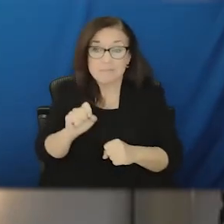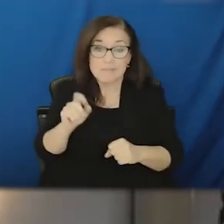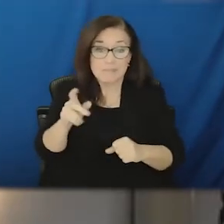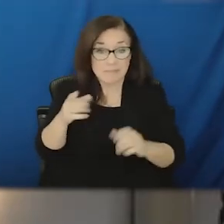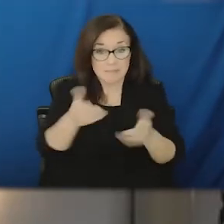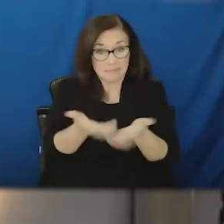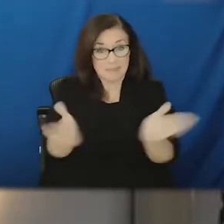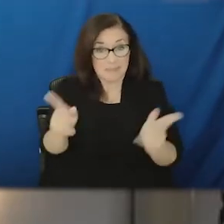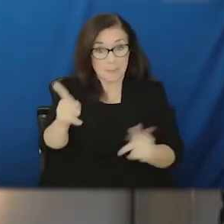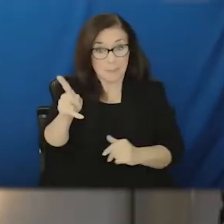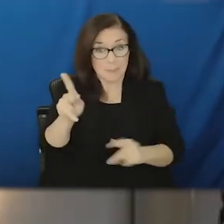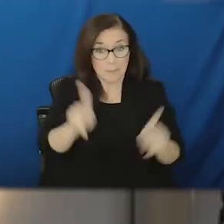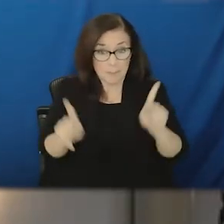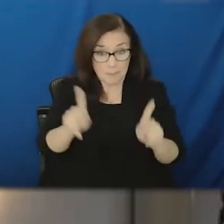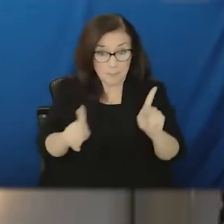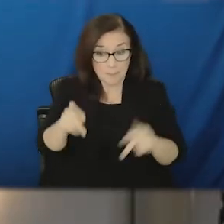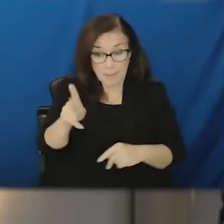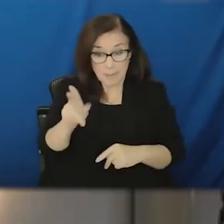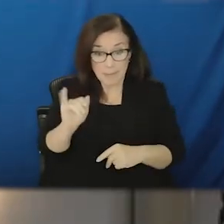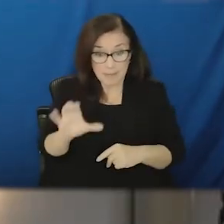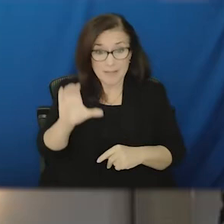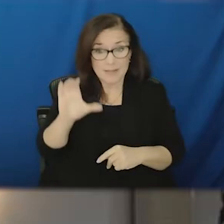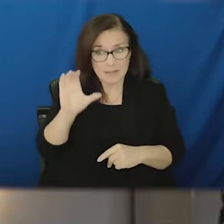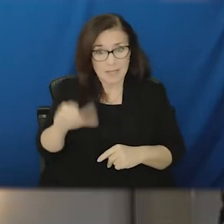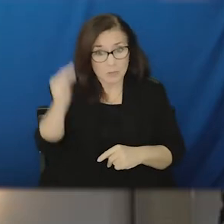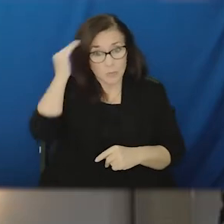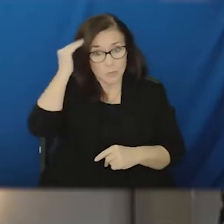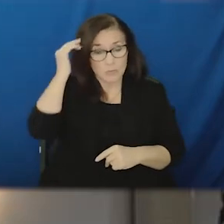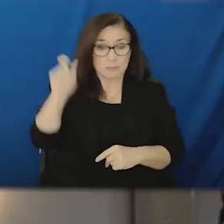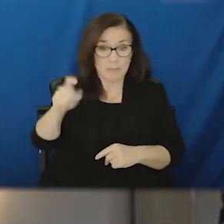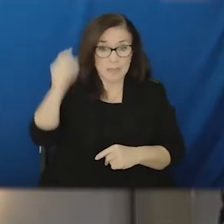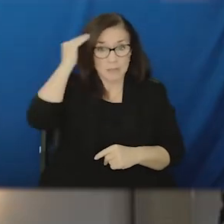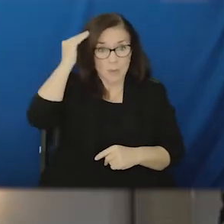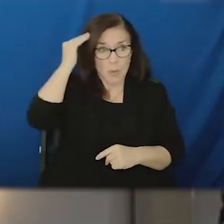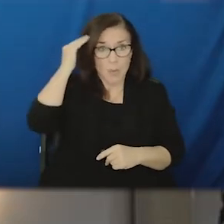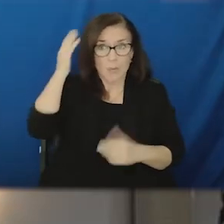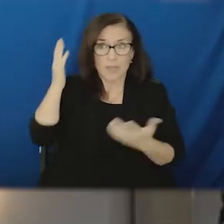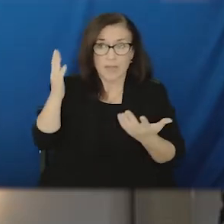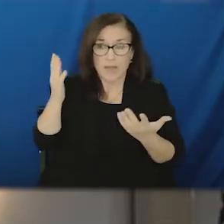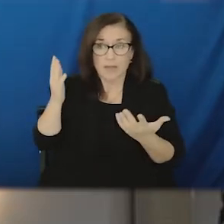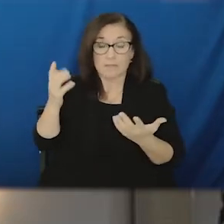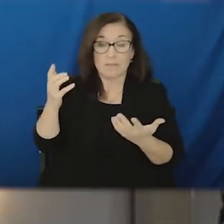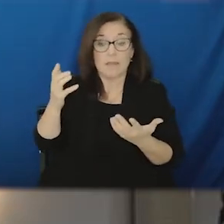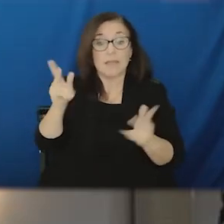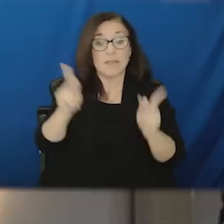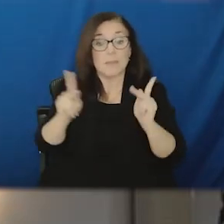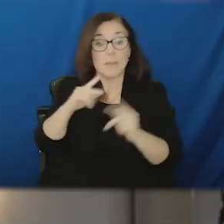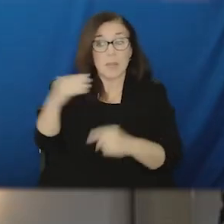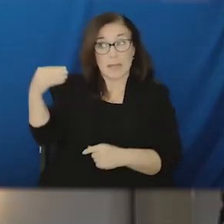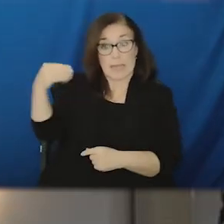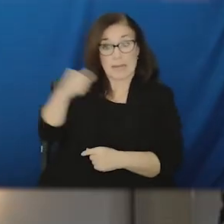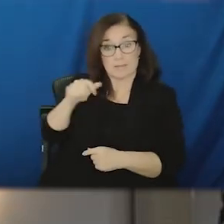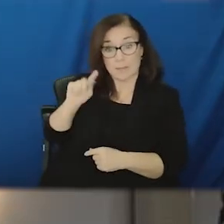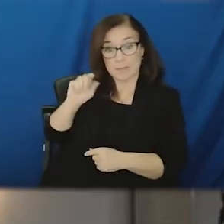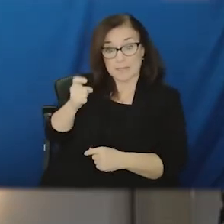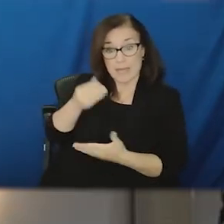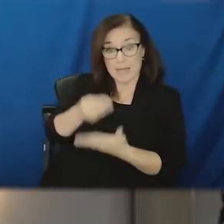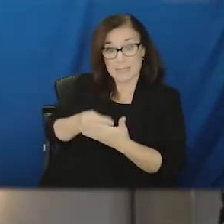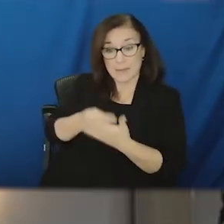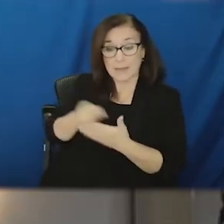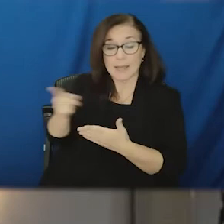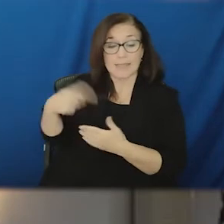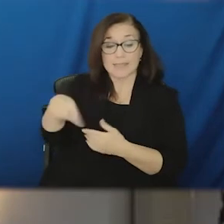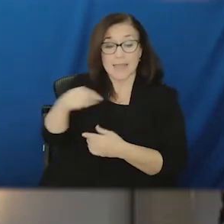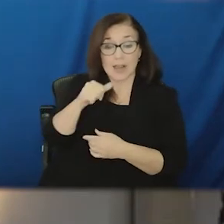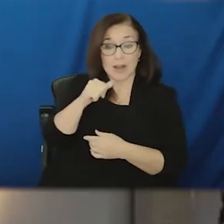of taxpayers aren't also somehow gaining income with entities that might have business